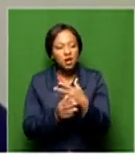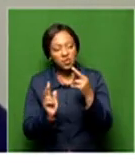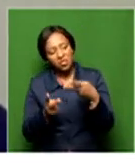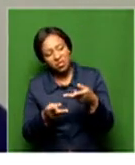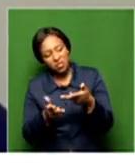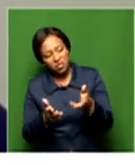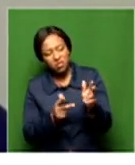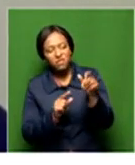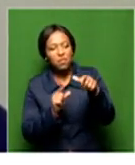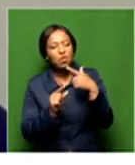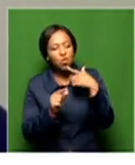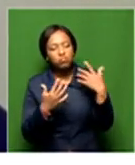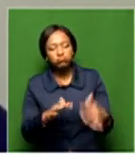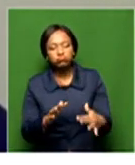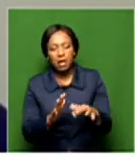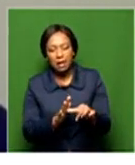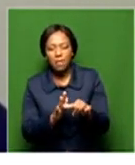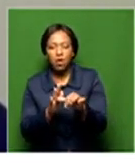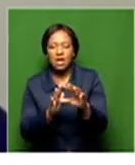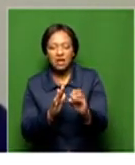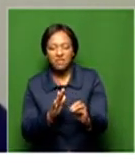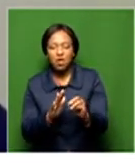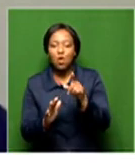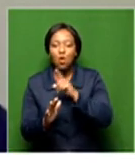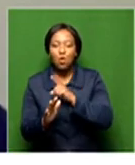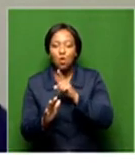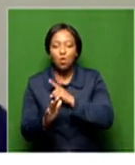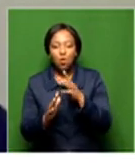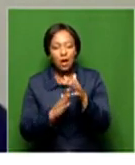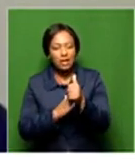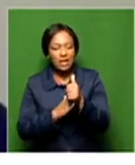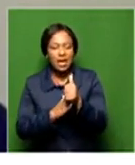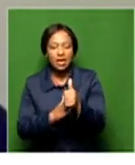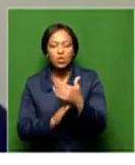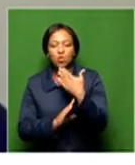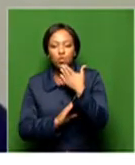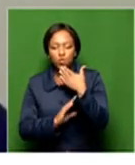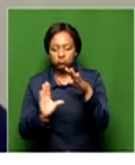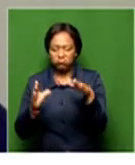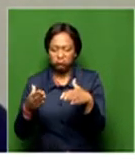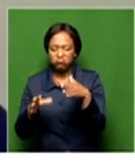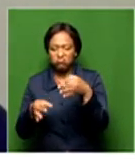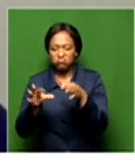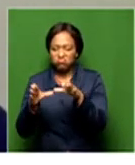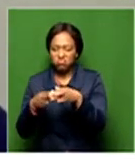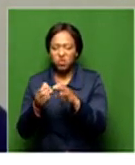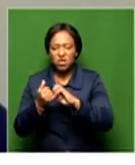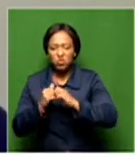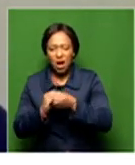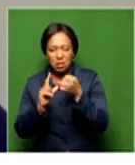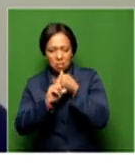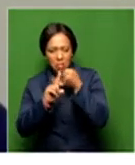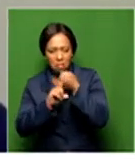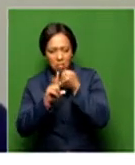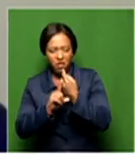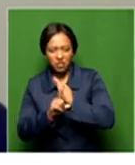a point. And I think it has happened in many times that those that are leading the movement to try to get a voice for themselves